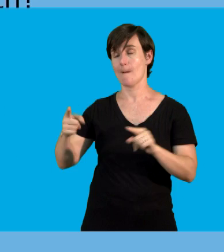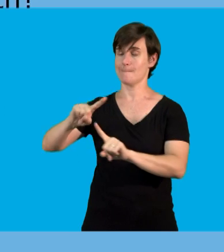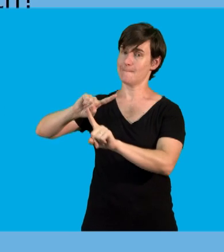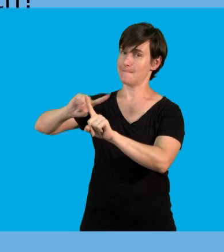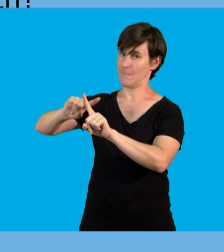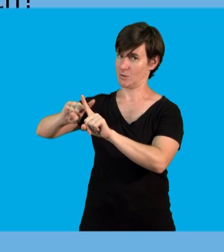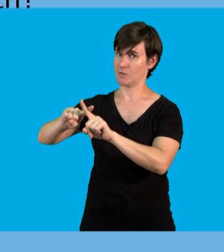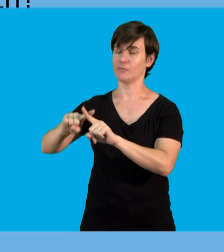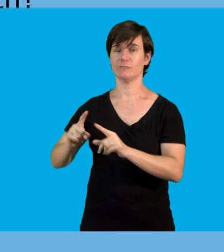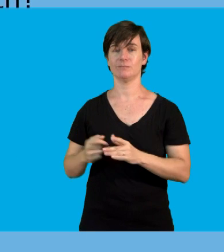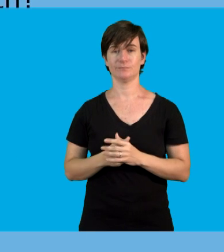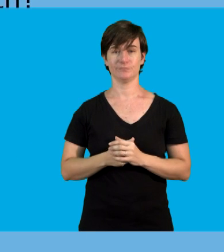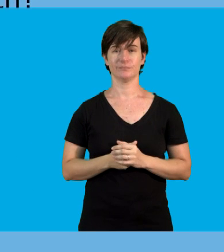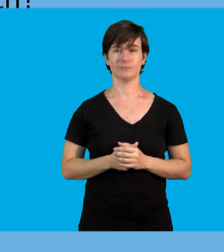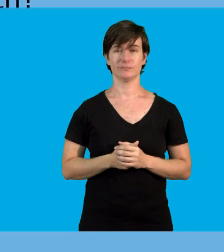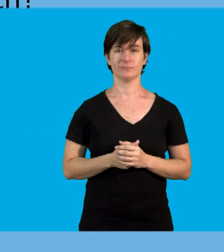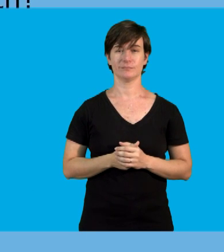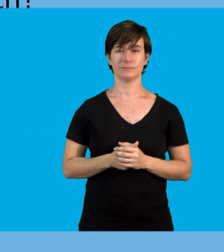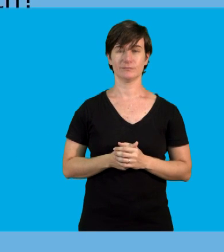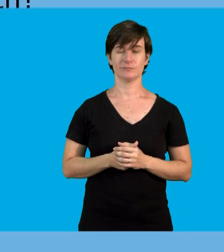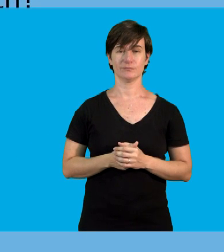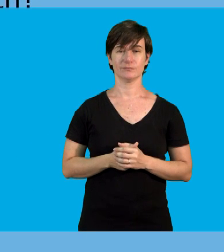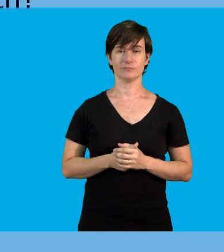to the positive terminal.